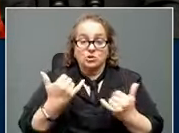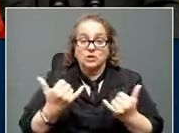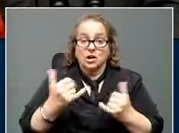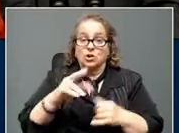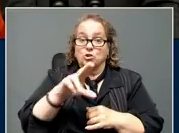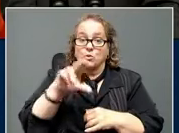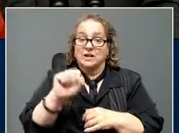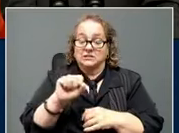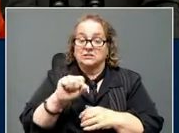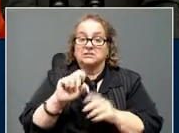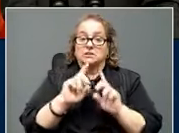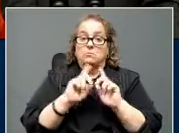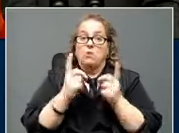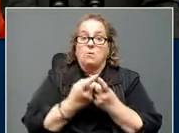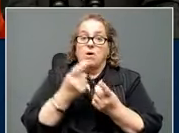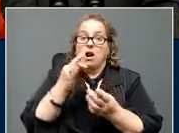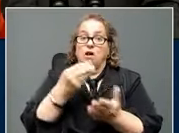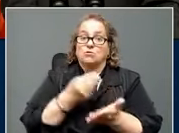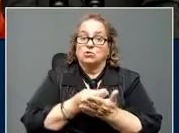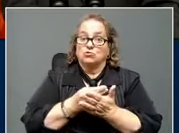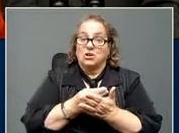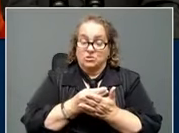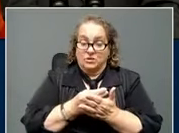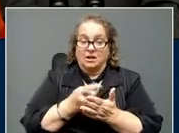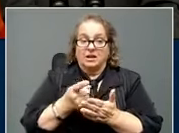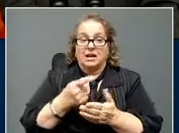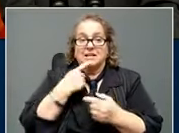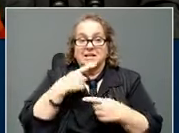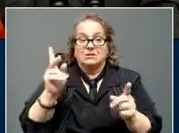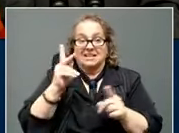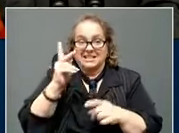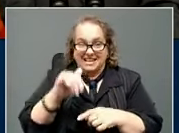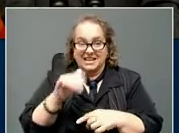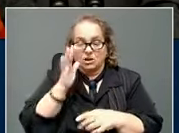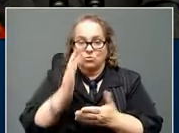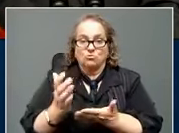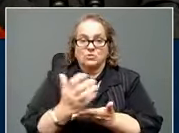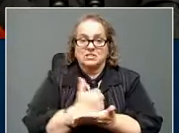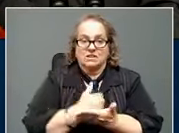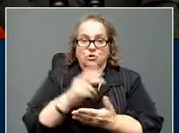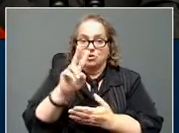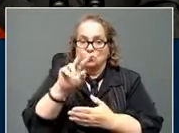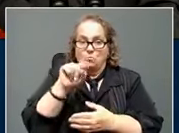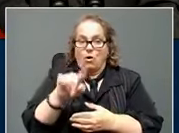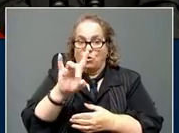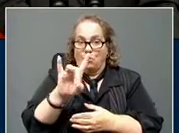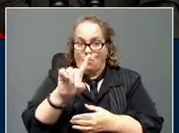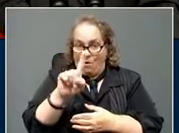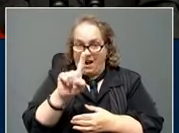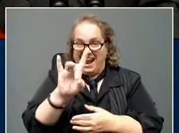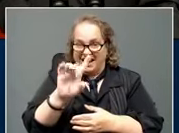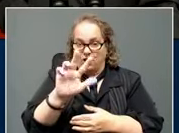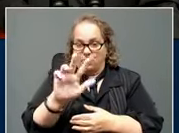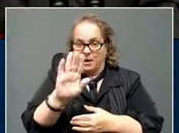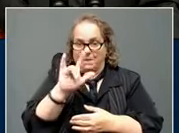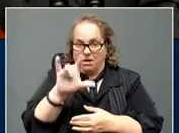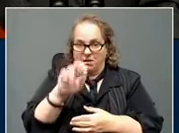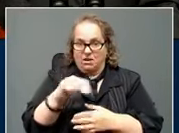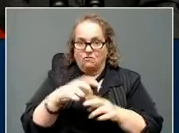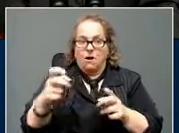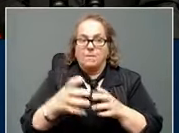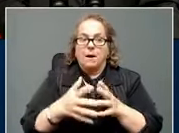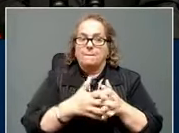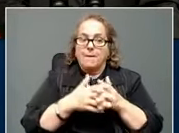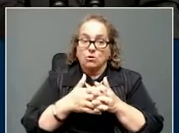Treasury announced that Kentucky is set to receive $2.183 billion from the American Rescue Plan Act of